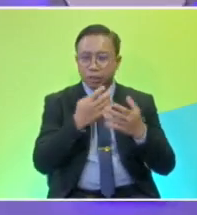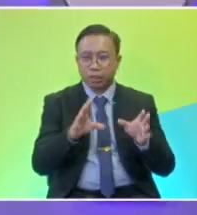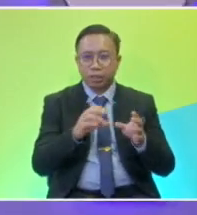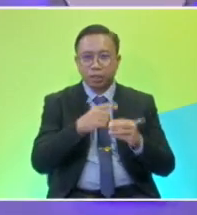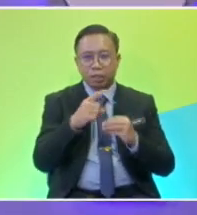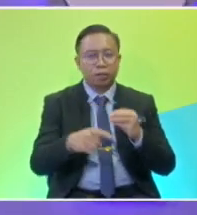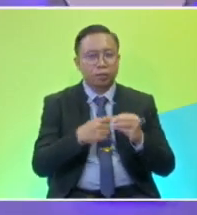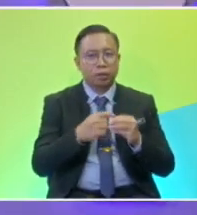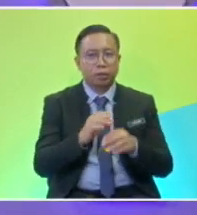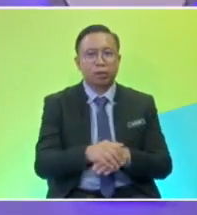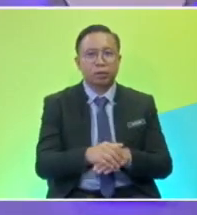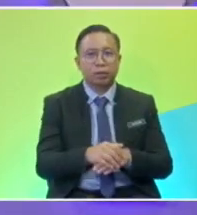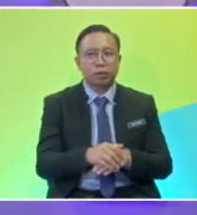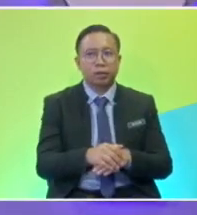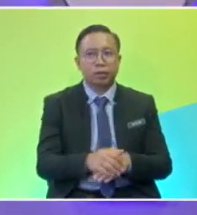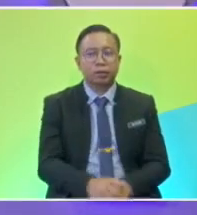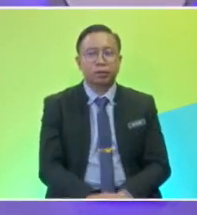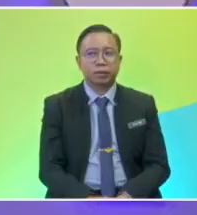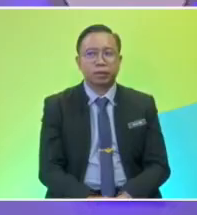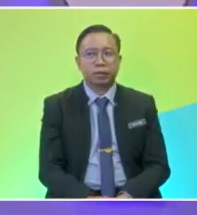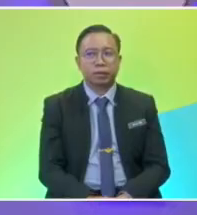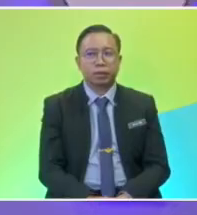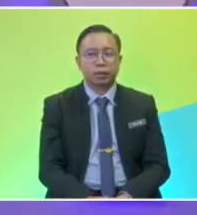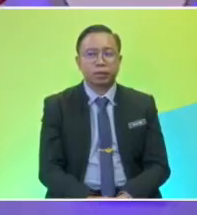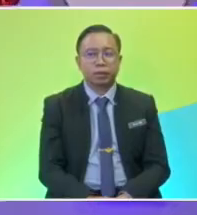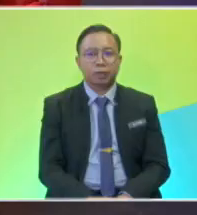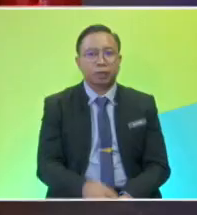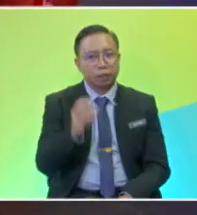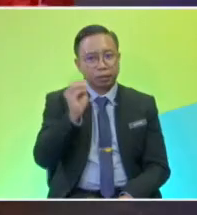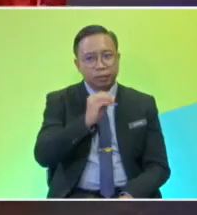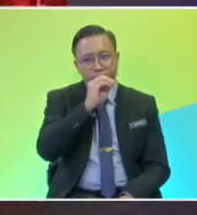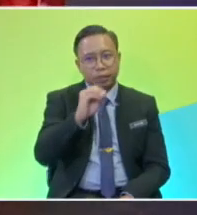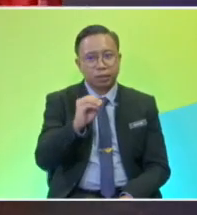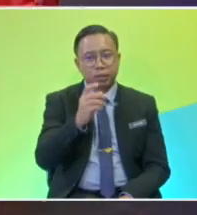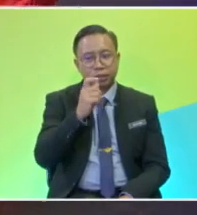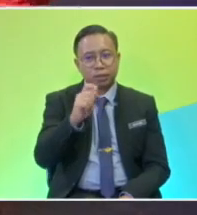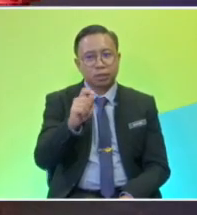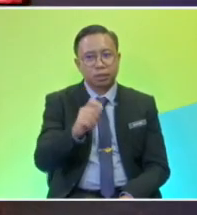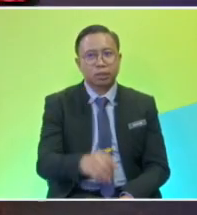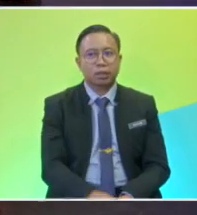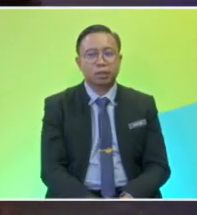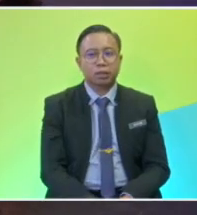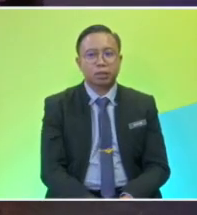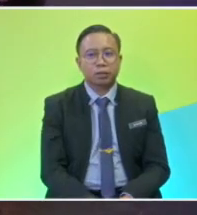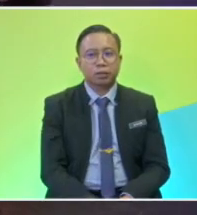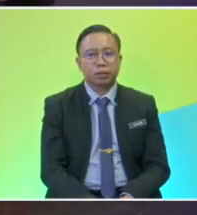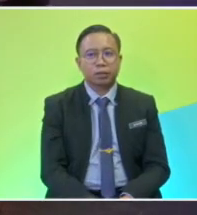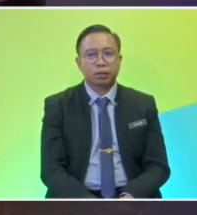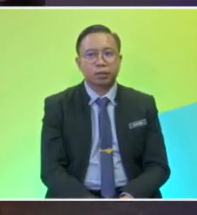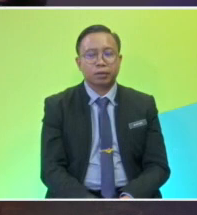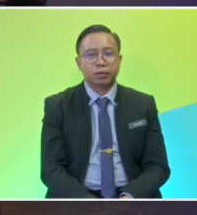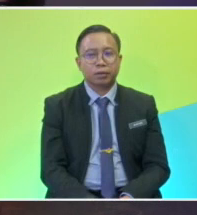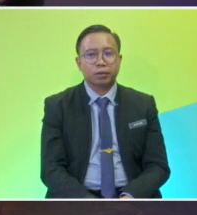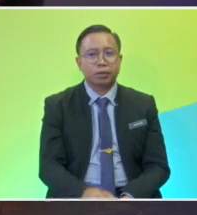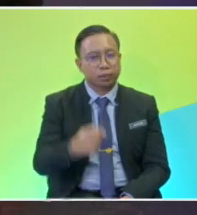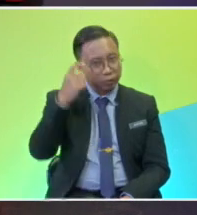Why not we go to the functions? Okay. So I want you to match the functions of the bone just now you just mentioned. Okay, so that was